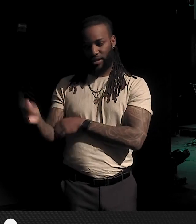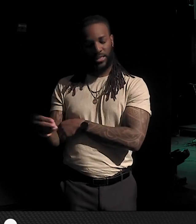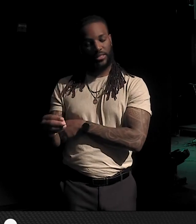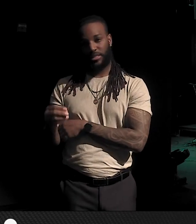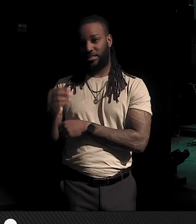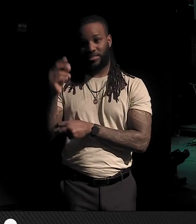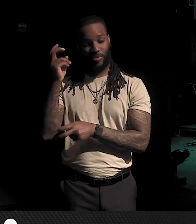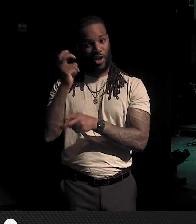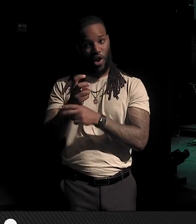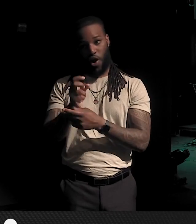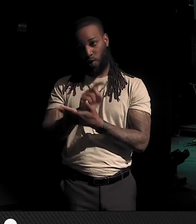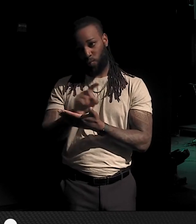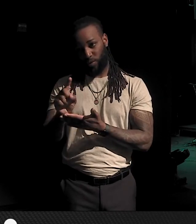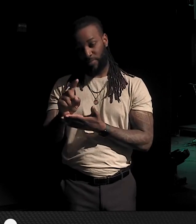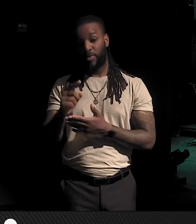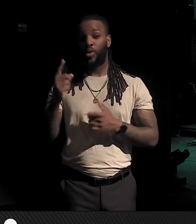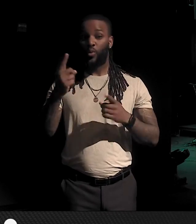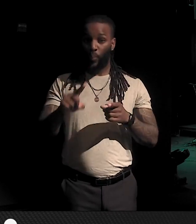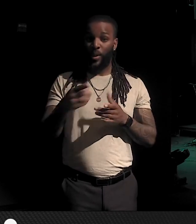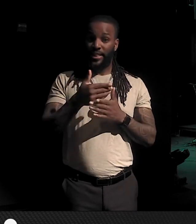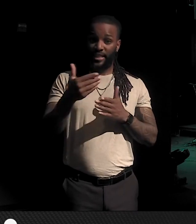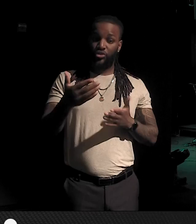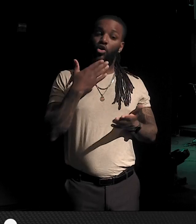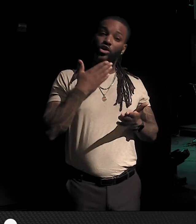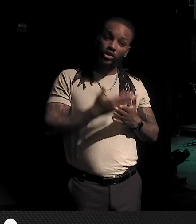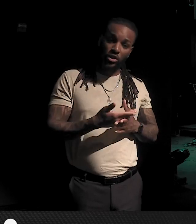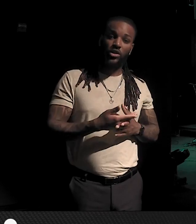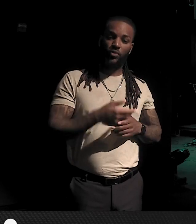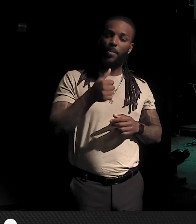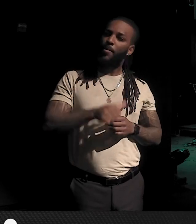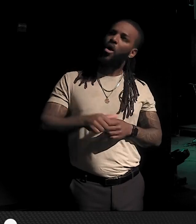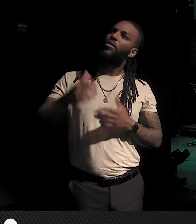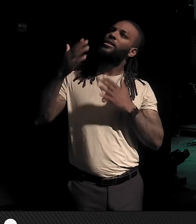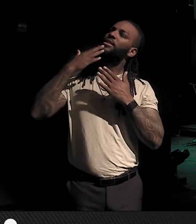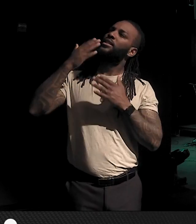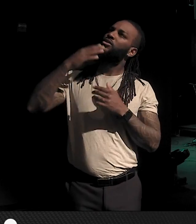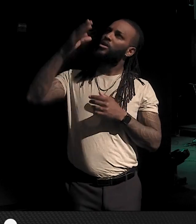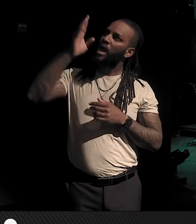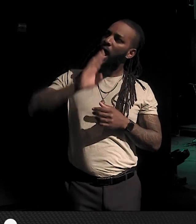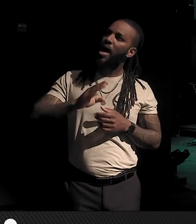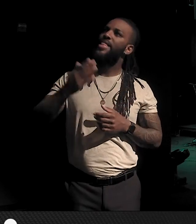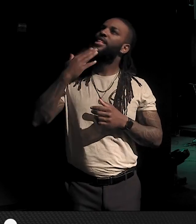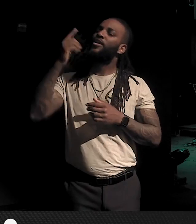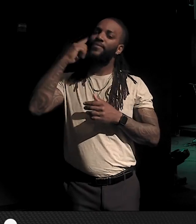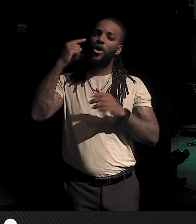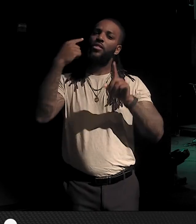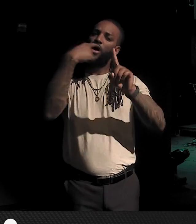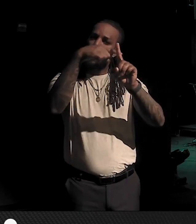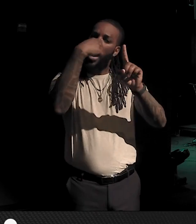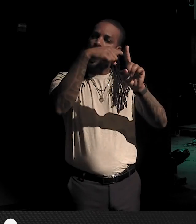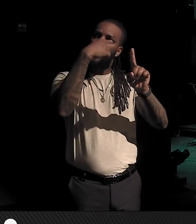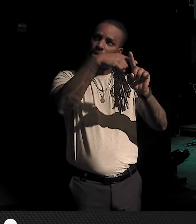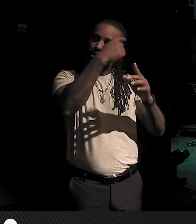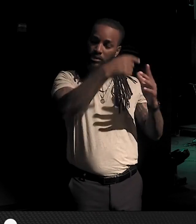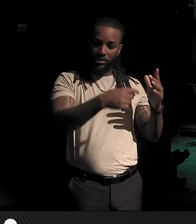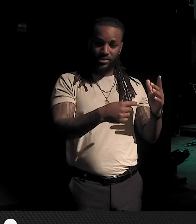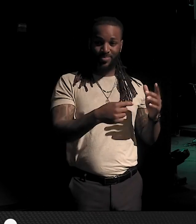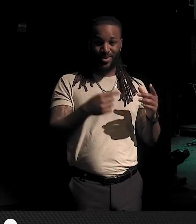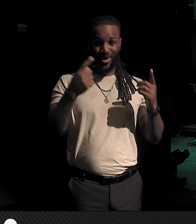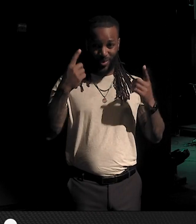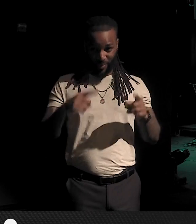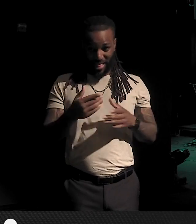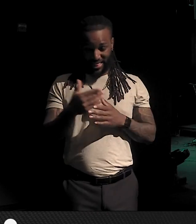It's just been a hard week. And when things are good, we remember, like, oh, gosh, thank you, God. Like, thank you for the good things. When things are